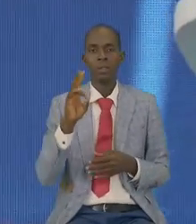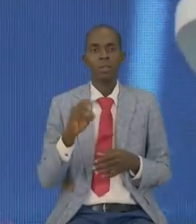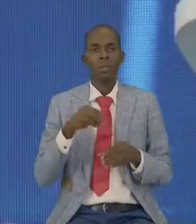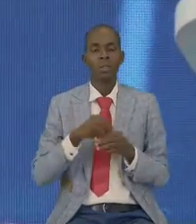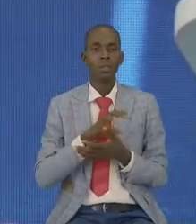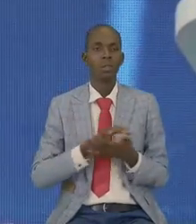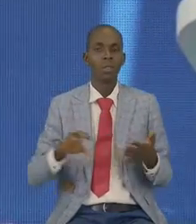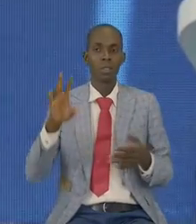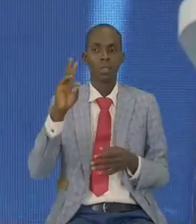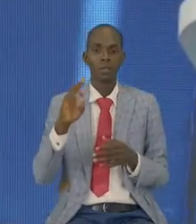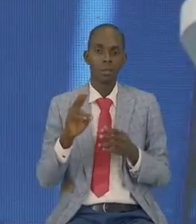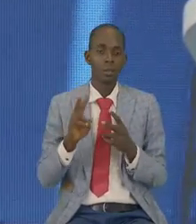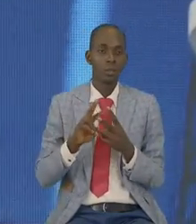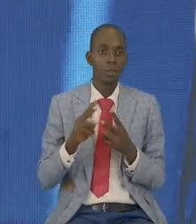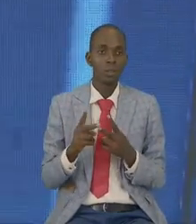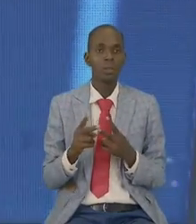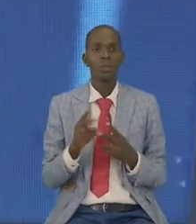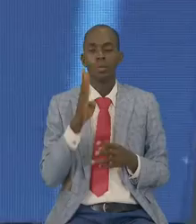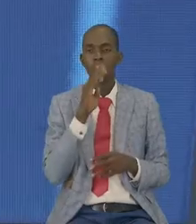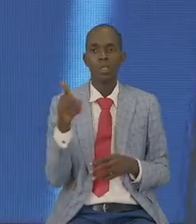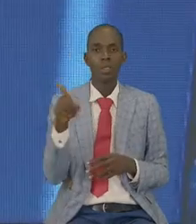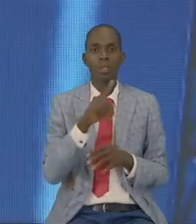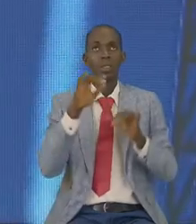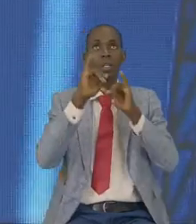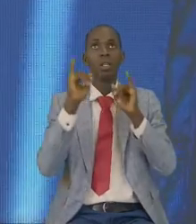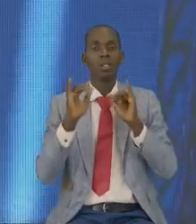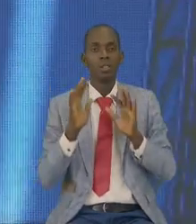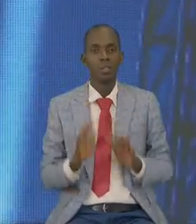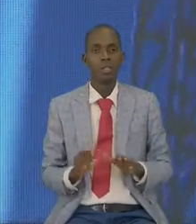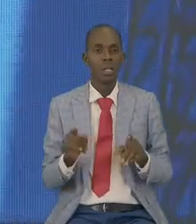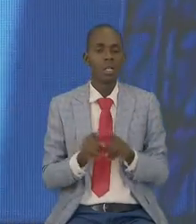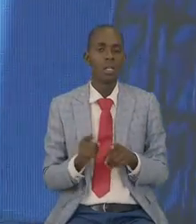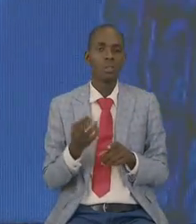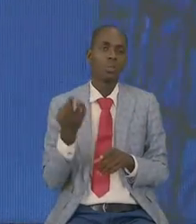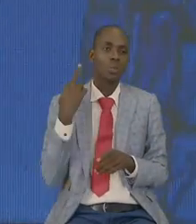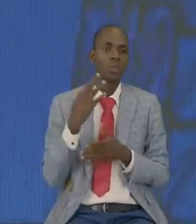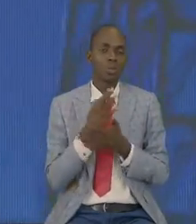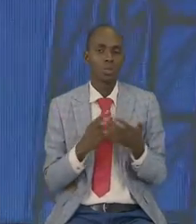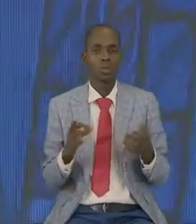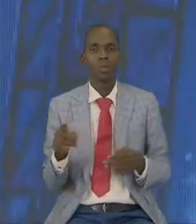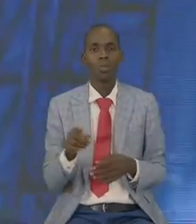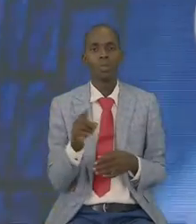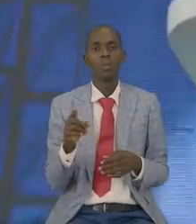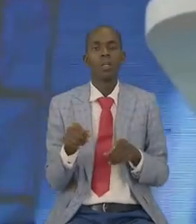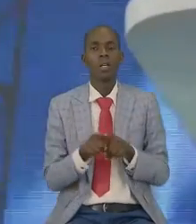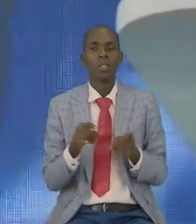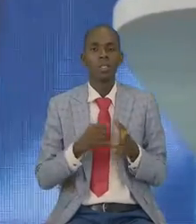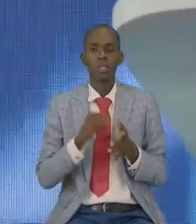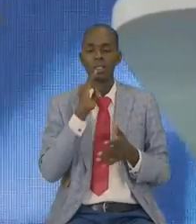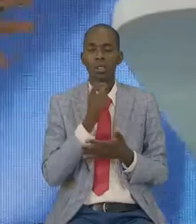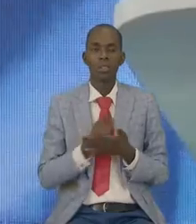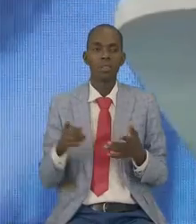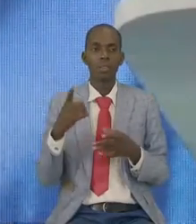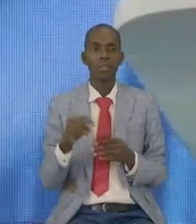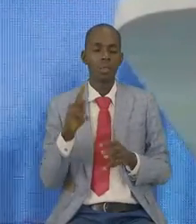verse 7, neither be ye idolaters, as some of them were. As it is written,